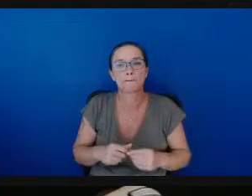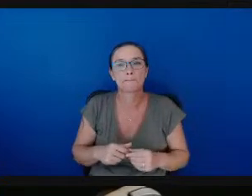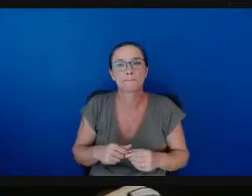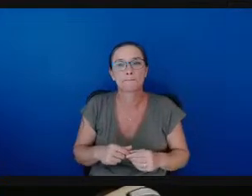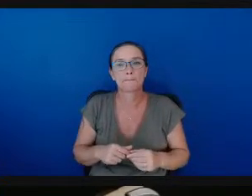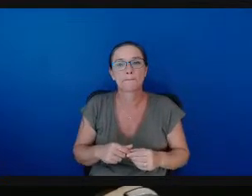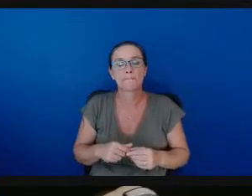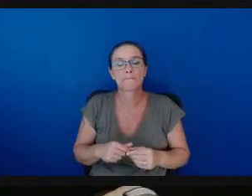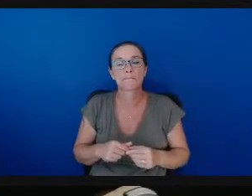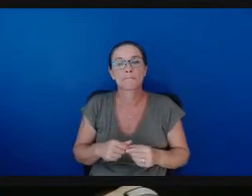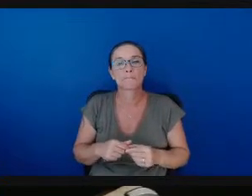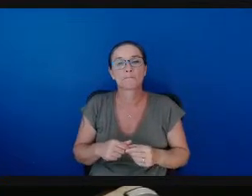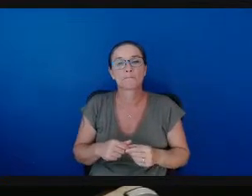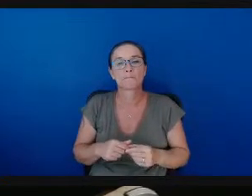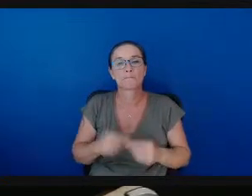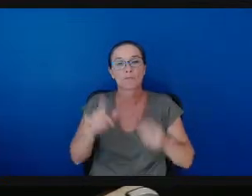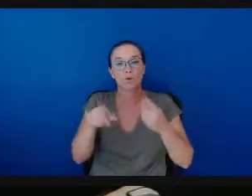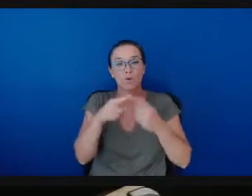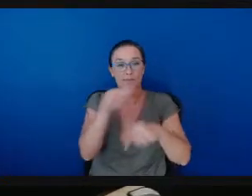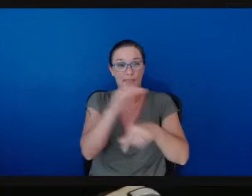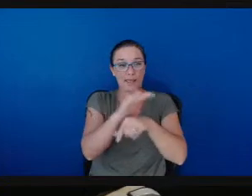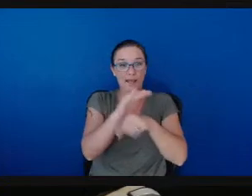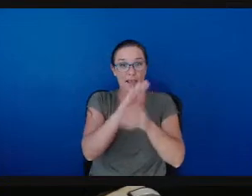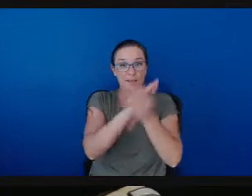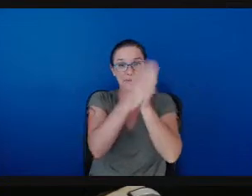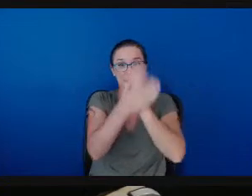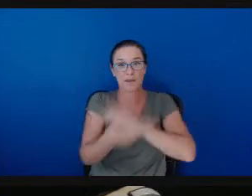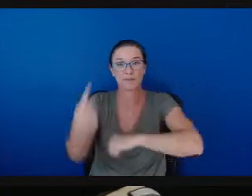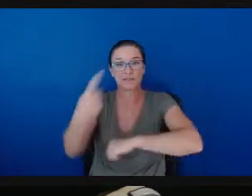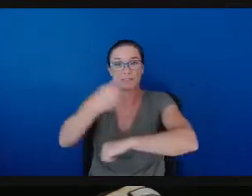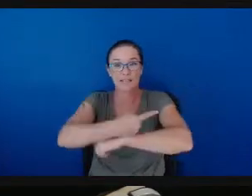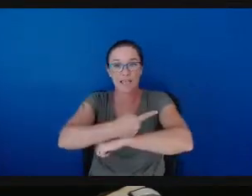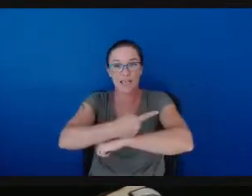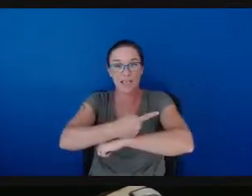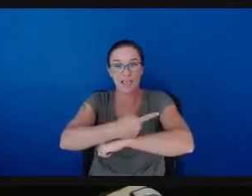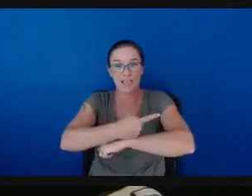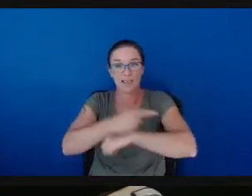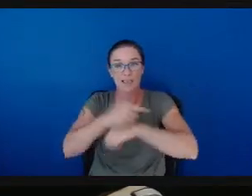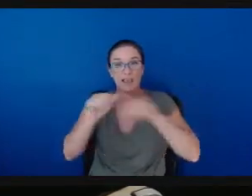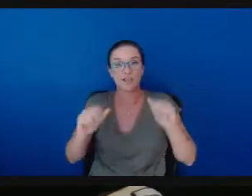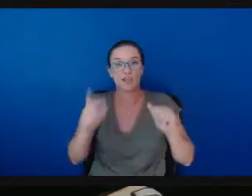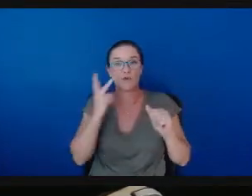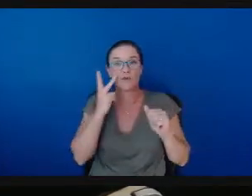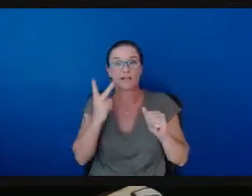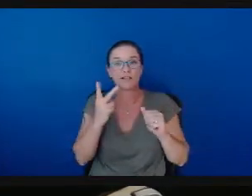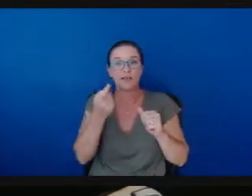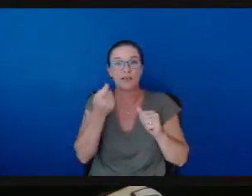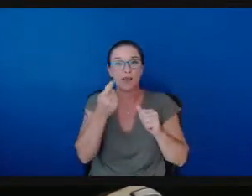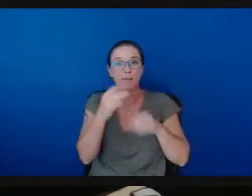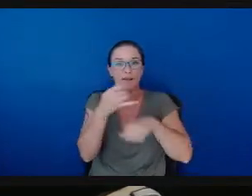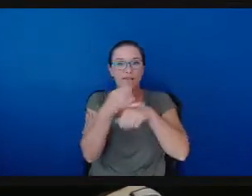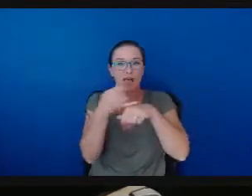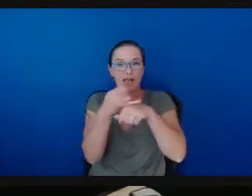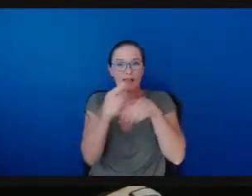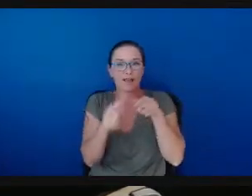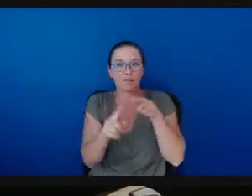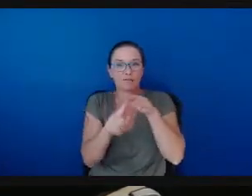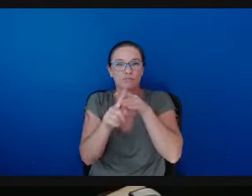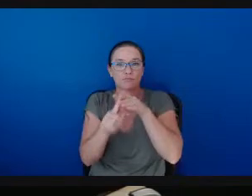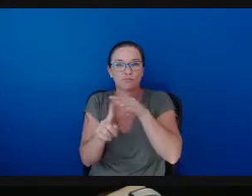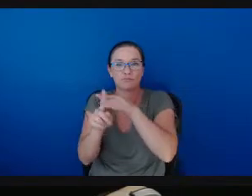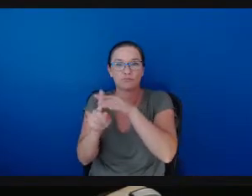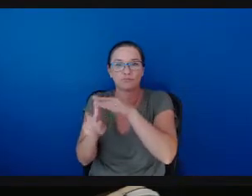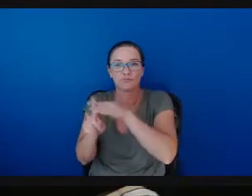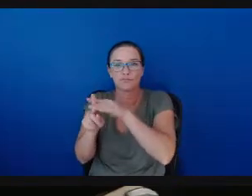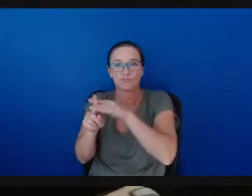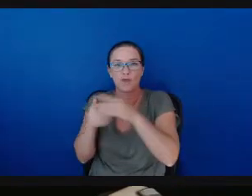And as the night turns to dawn, you see these bits of island reemerge through that new crust of lava.